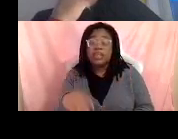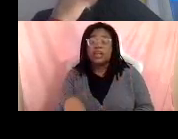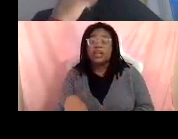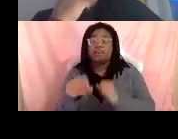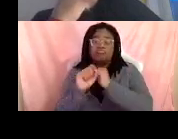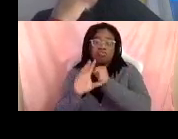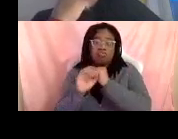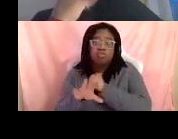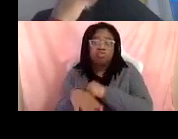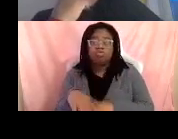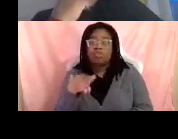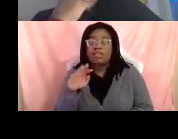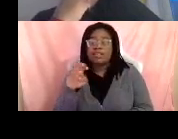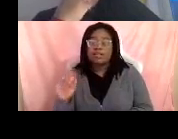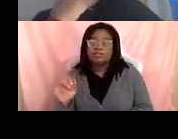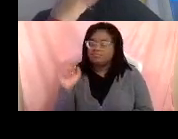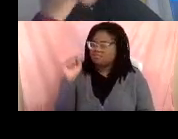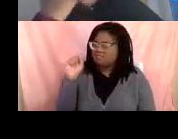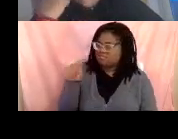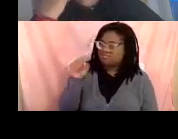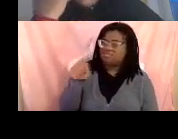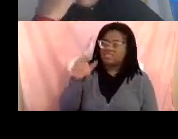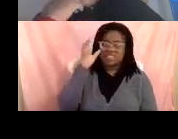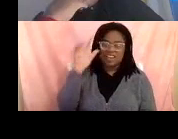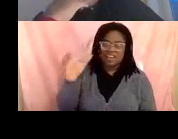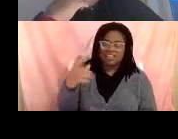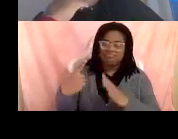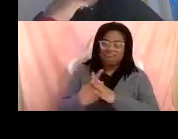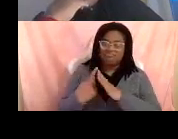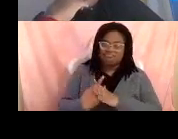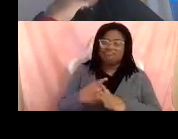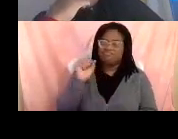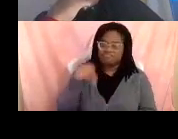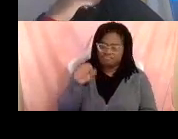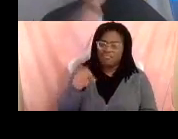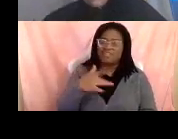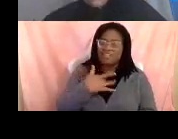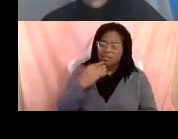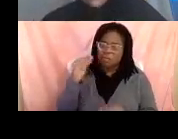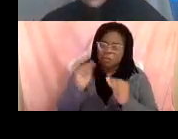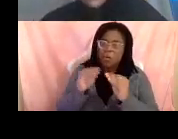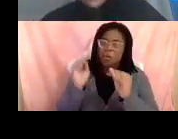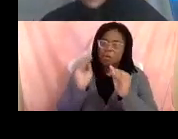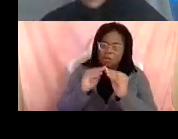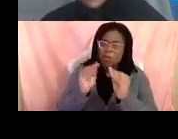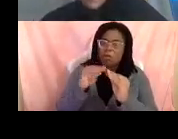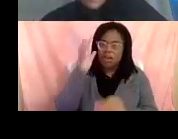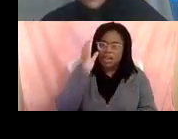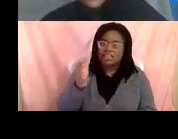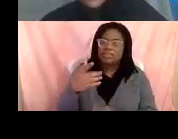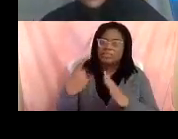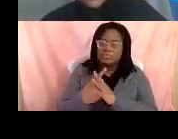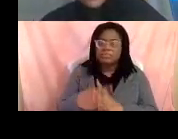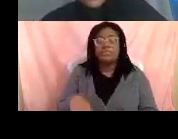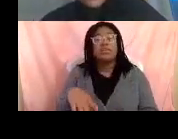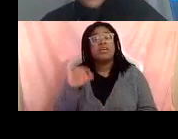commercialism. Yeah, we've got concepts are emerging. I'm Mhm. feeling more and more concepts emerging.